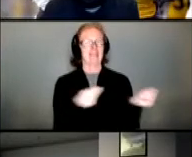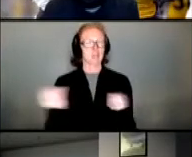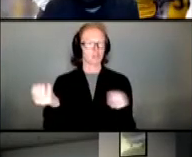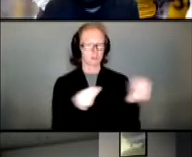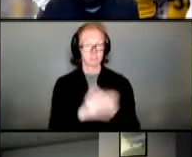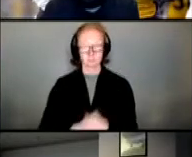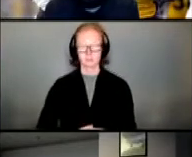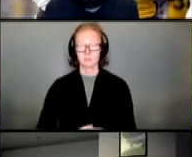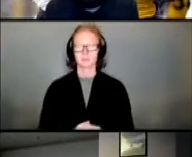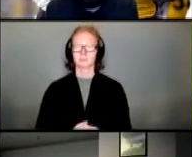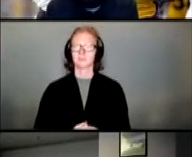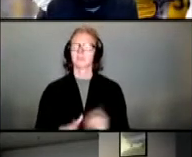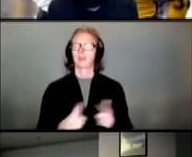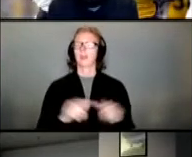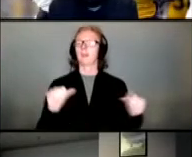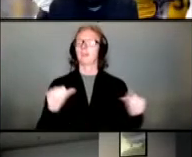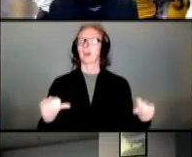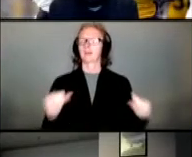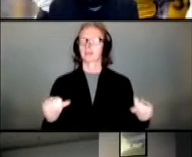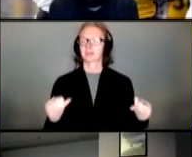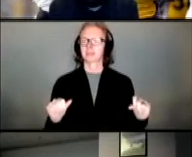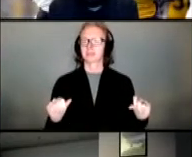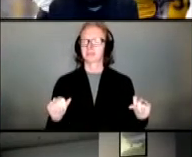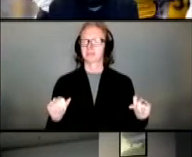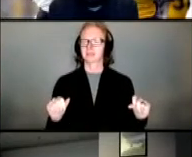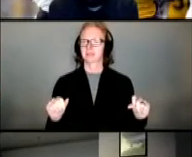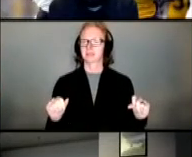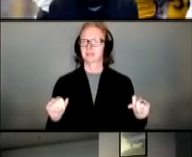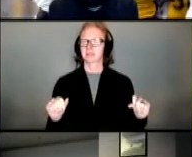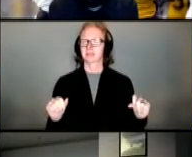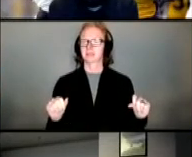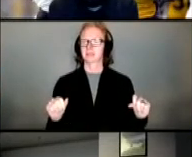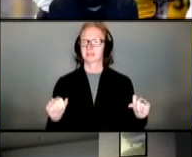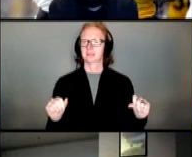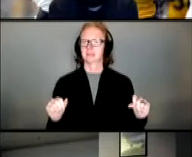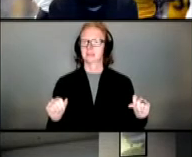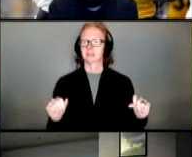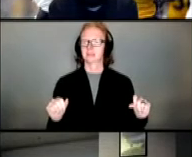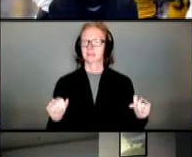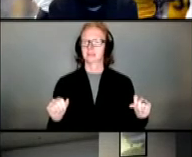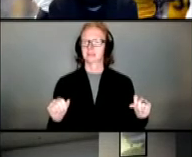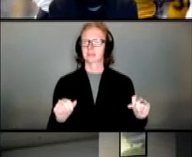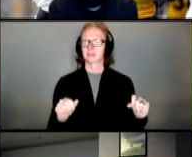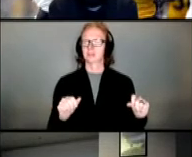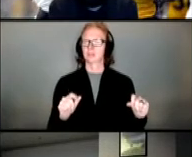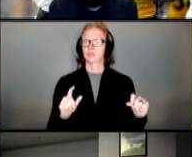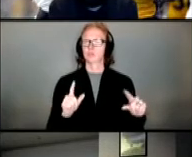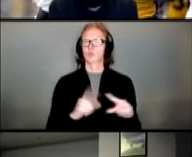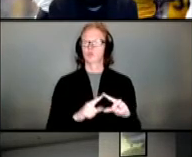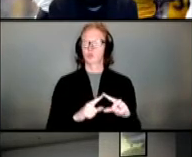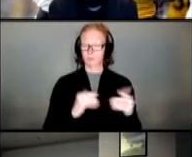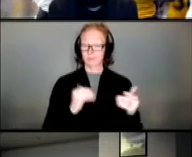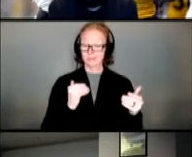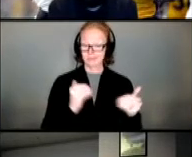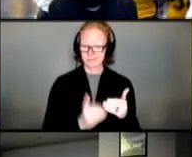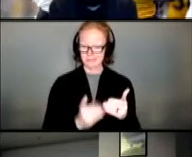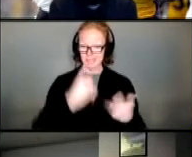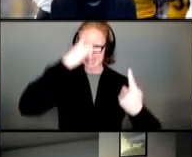to possibly come a little bit closer to some agreements. Before I